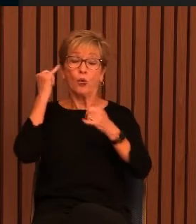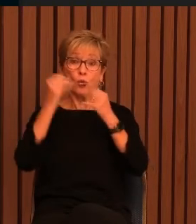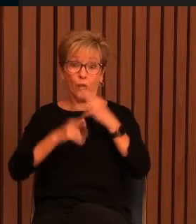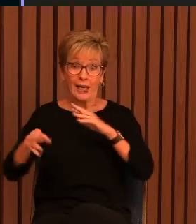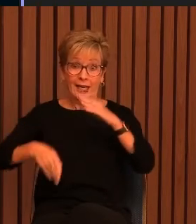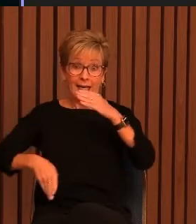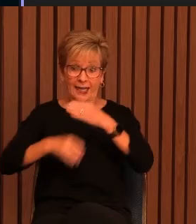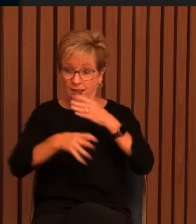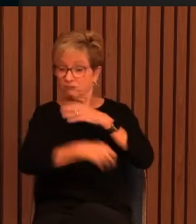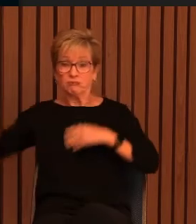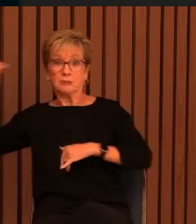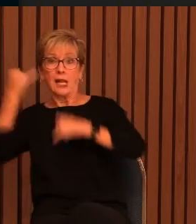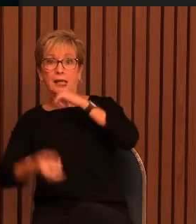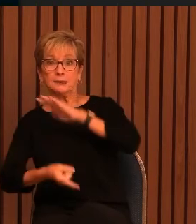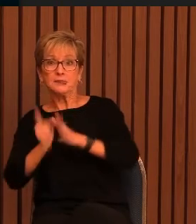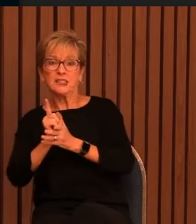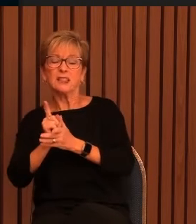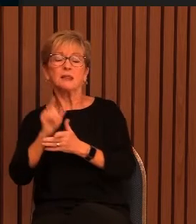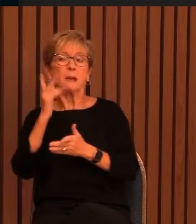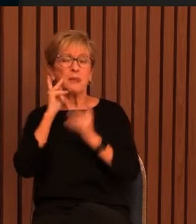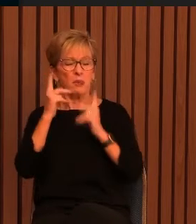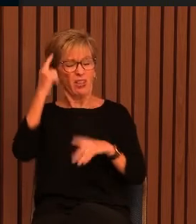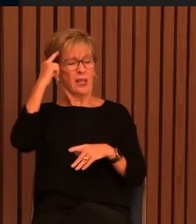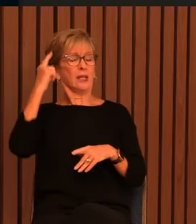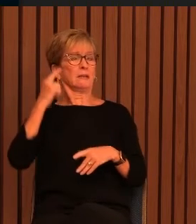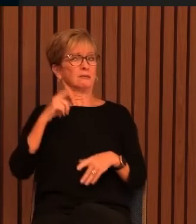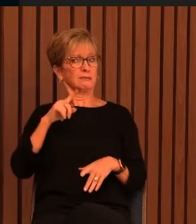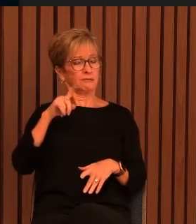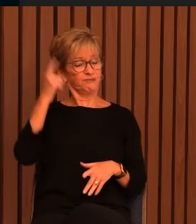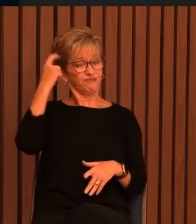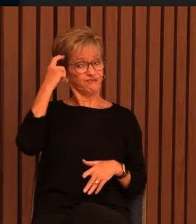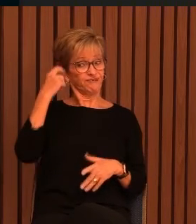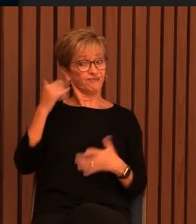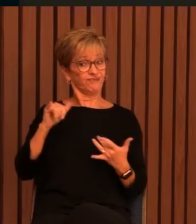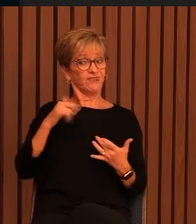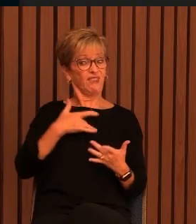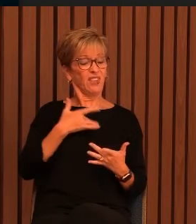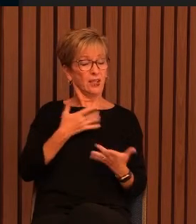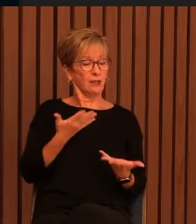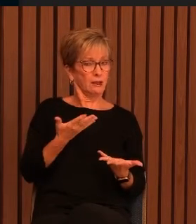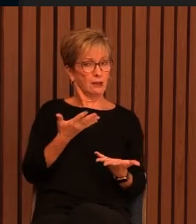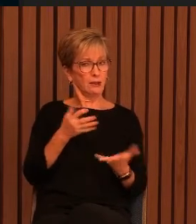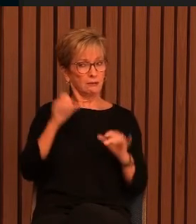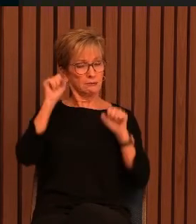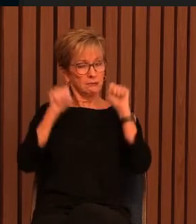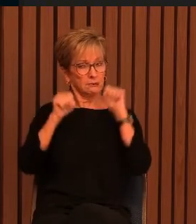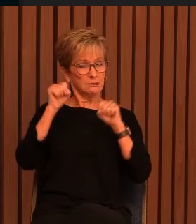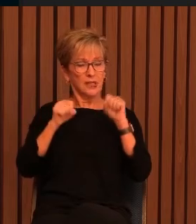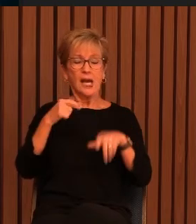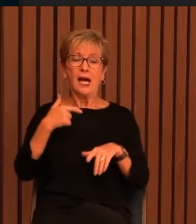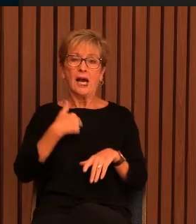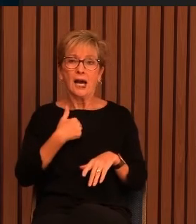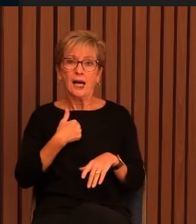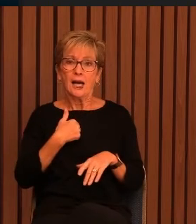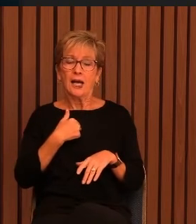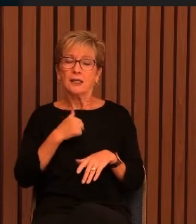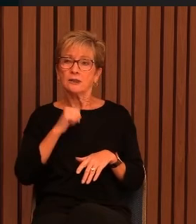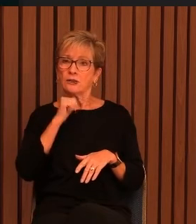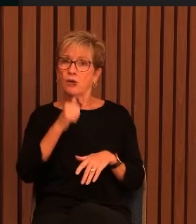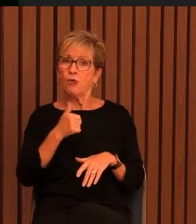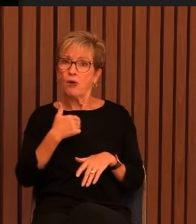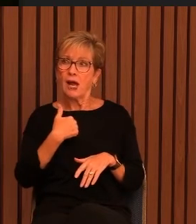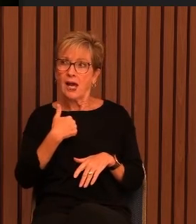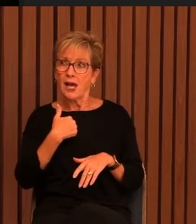minute. And there is that skepticism that is present right now. And I don't have the answer for that